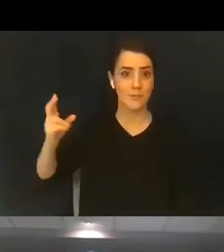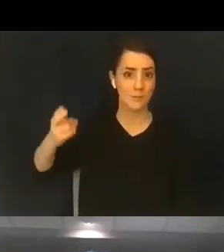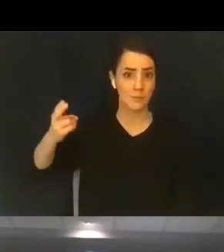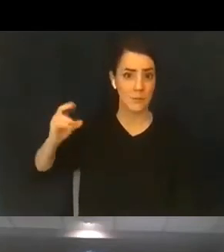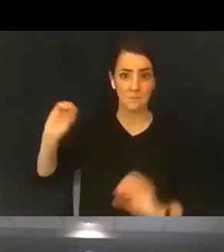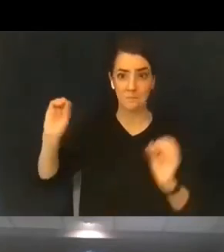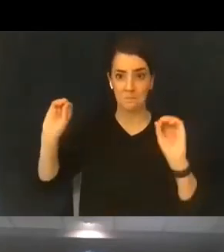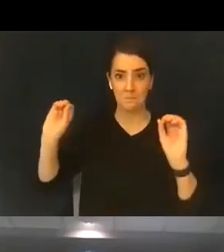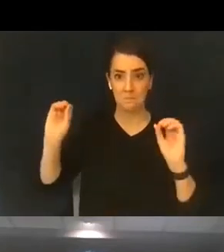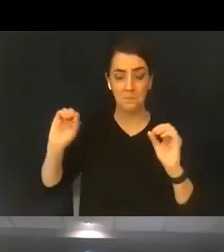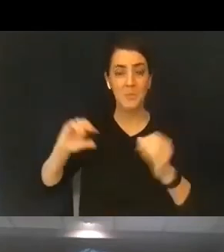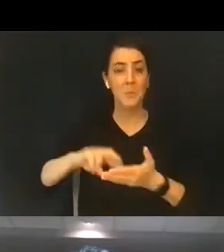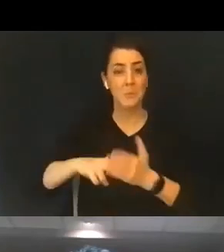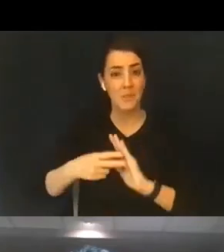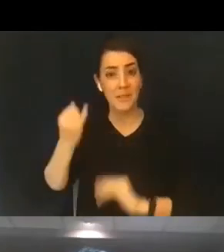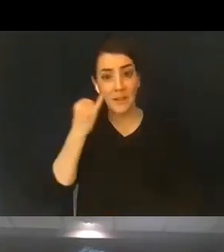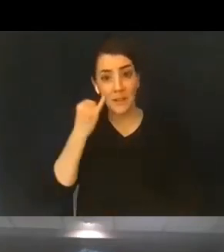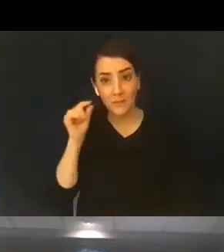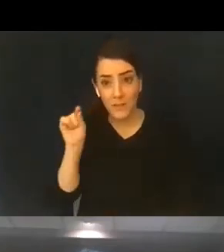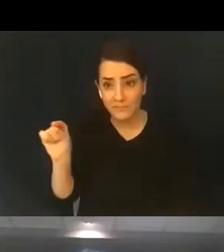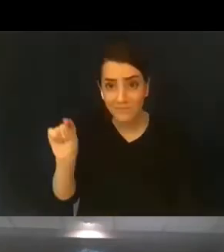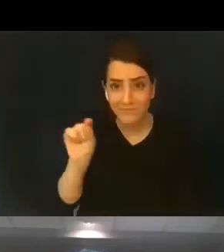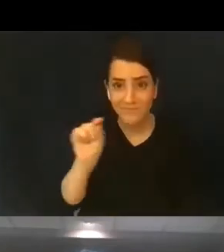and you would be bringing tremendous value